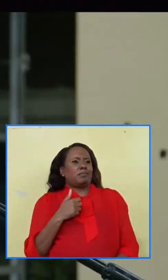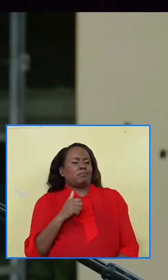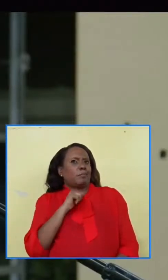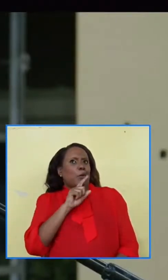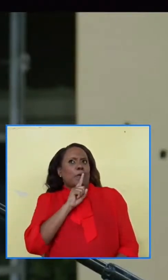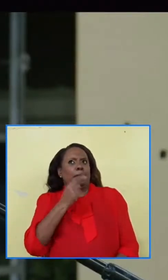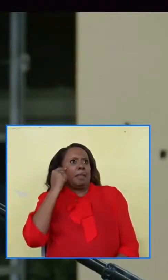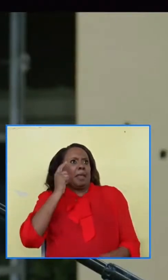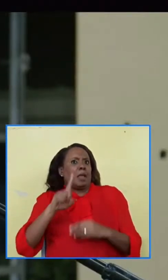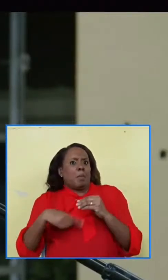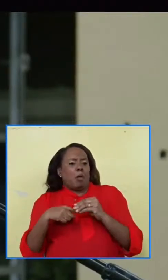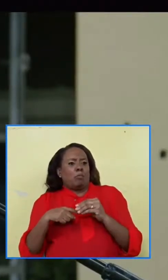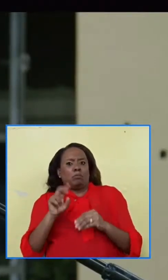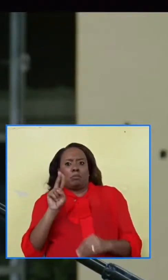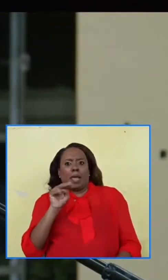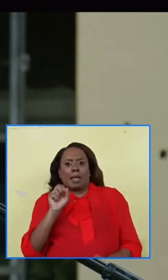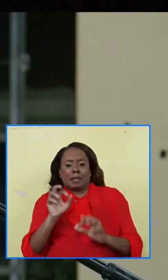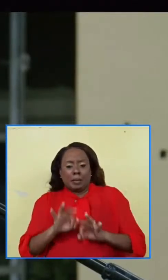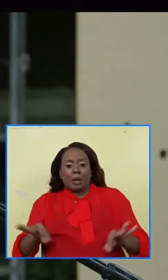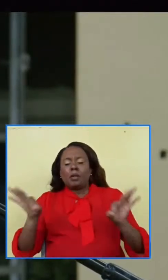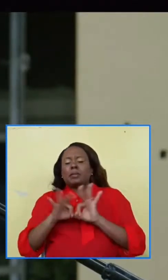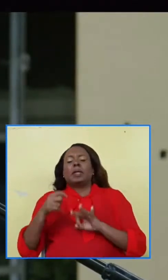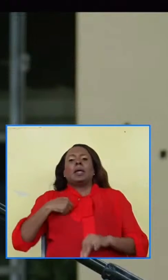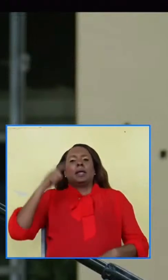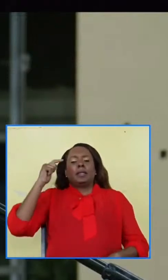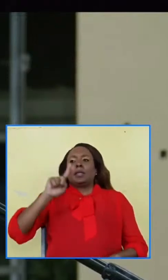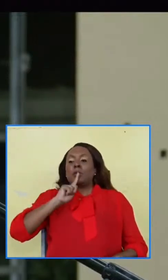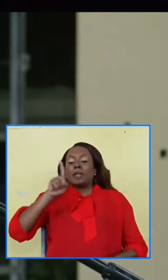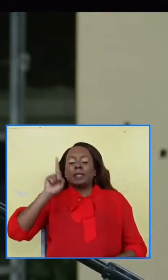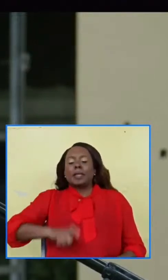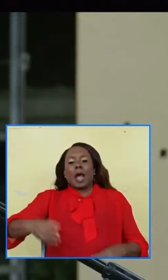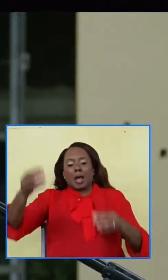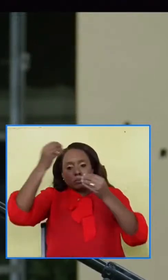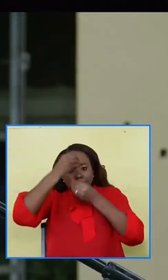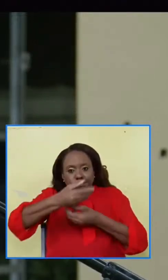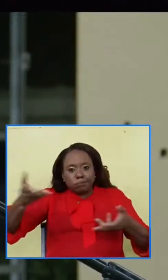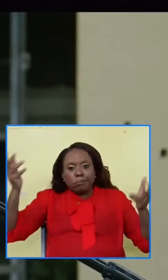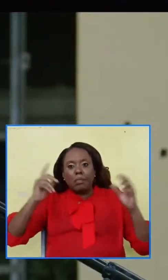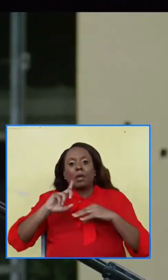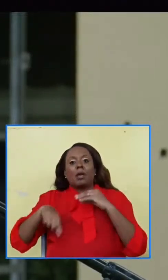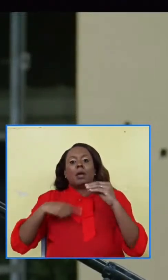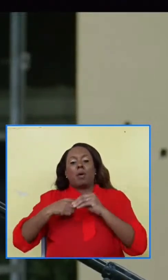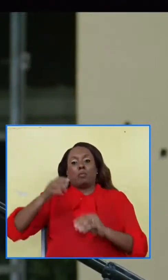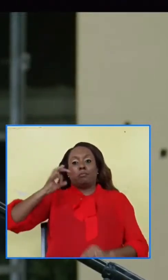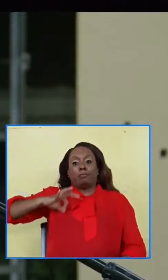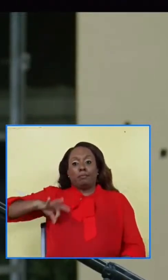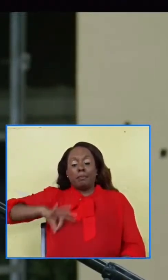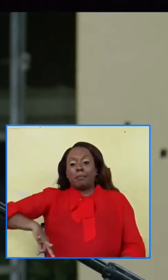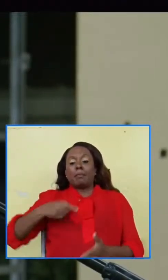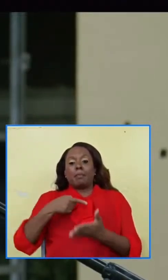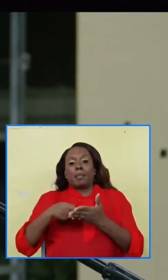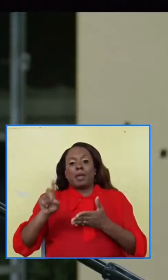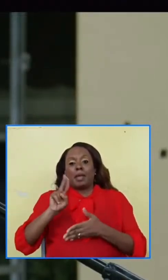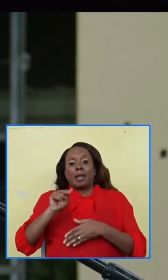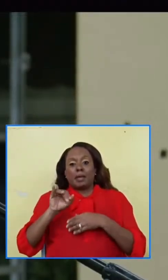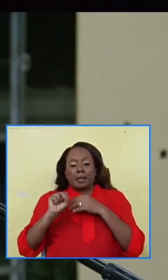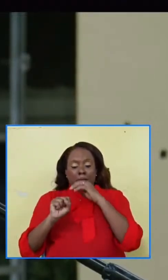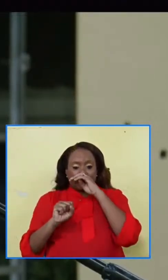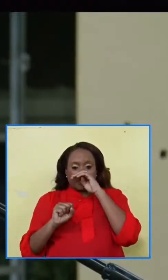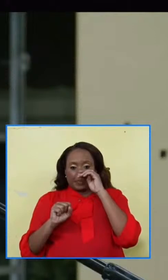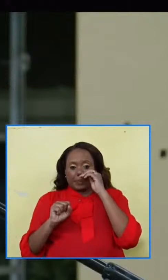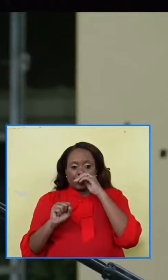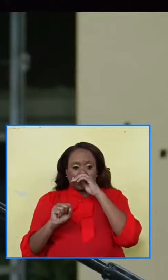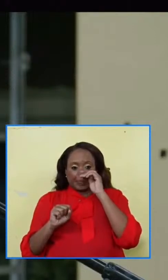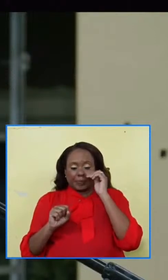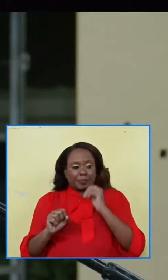education needs to be put out there to teach people the benefits of paying NIS. And as